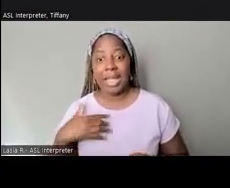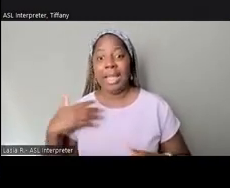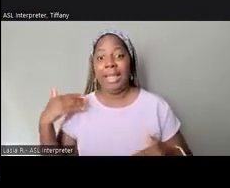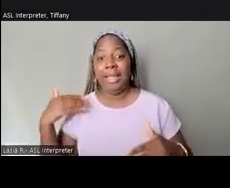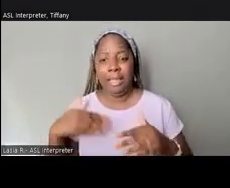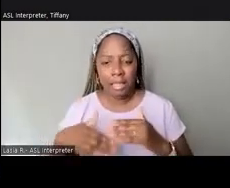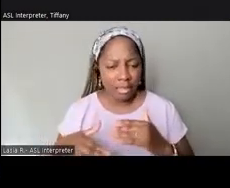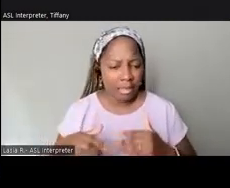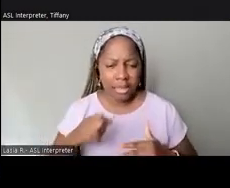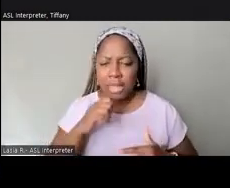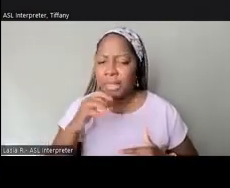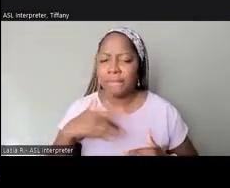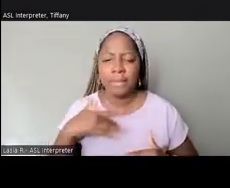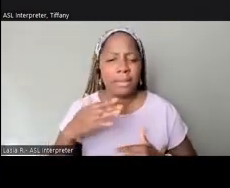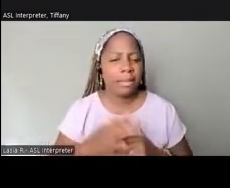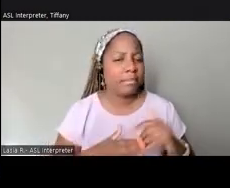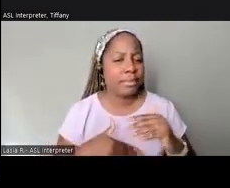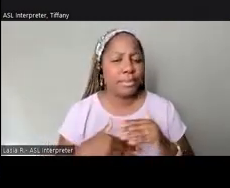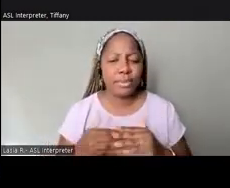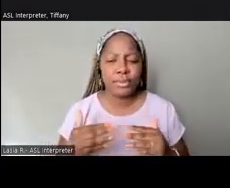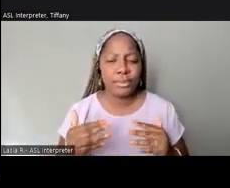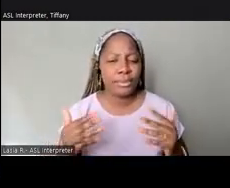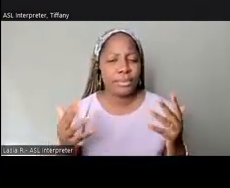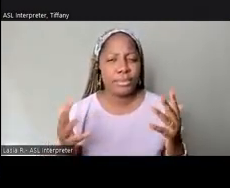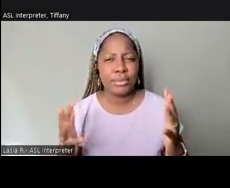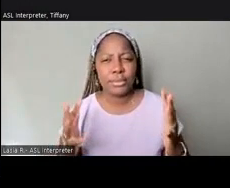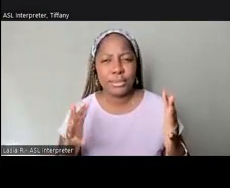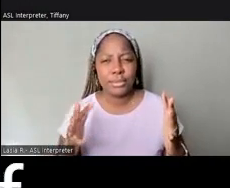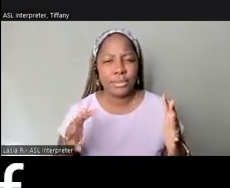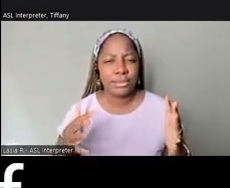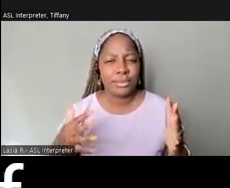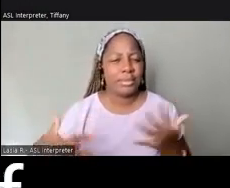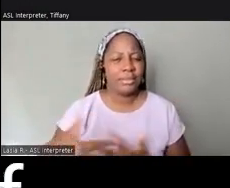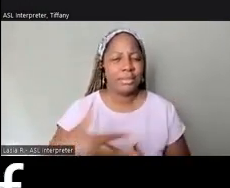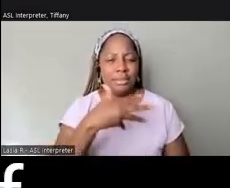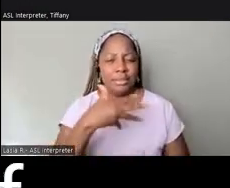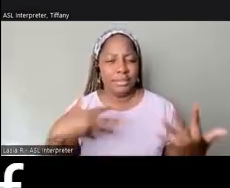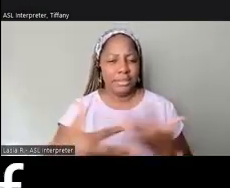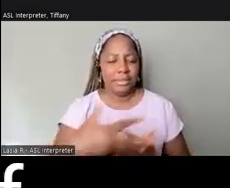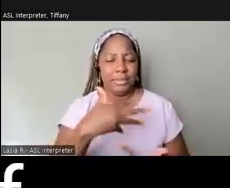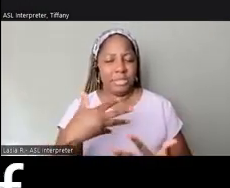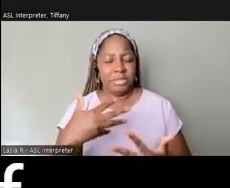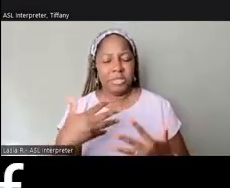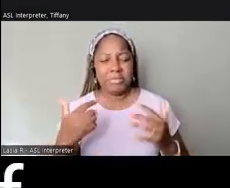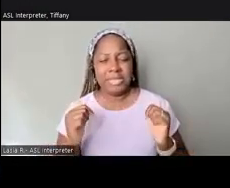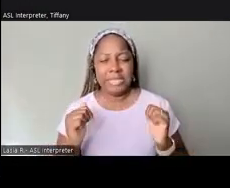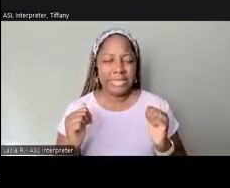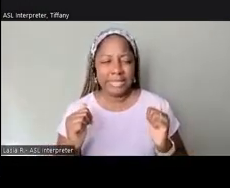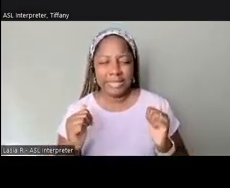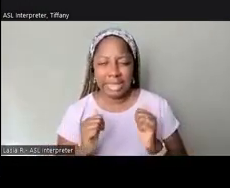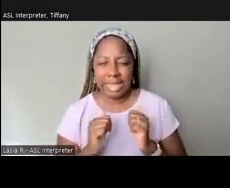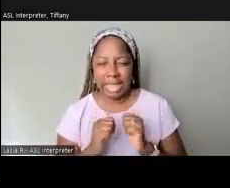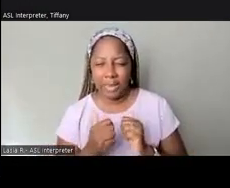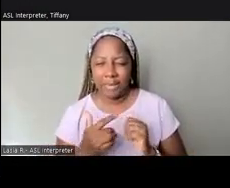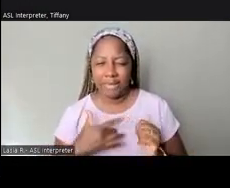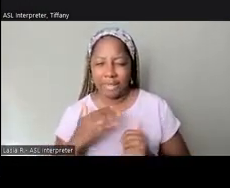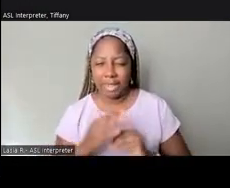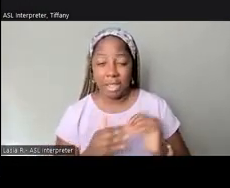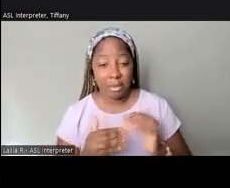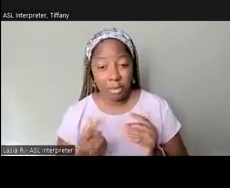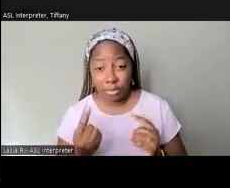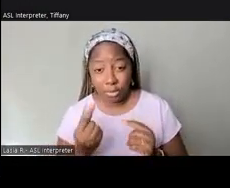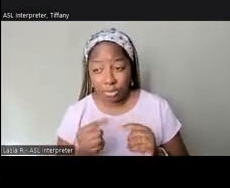trans spaces and like conversations so that I could work on myself and get myself out of the